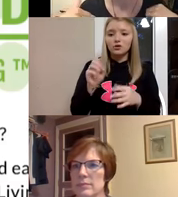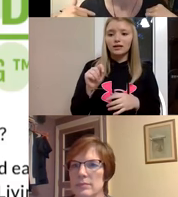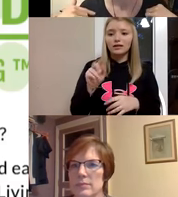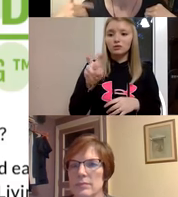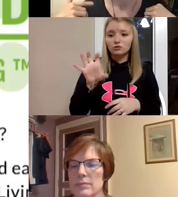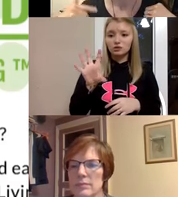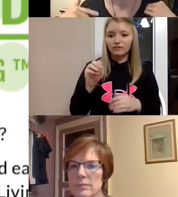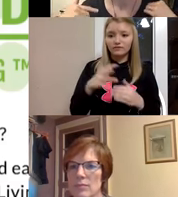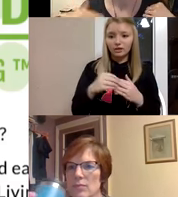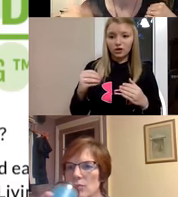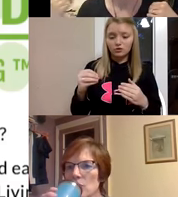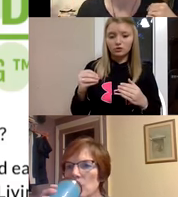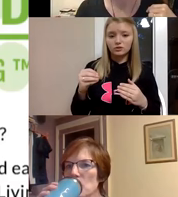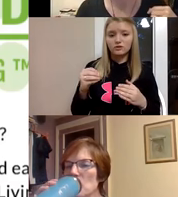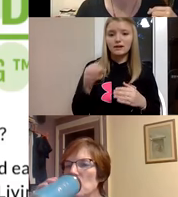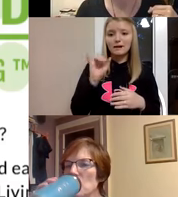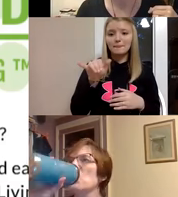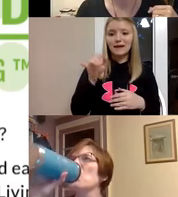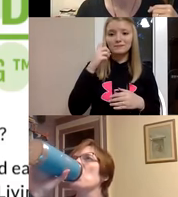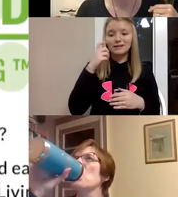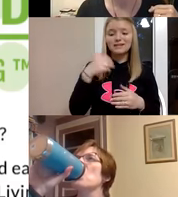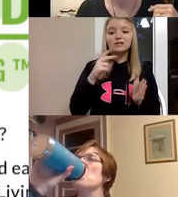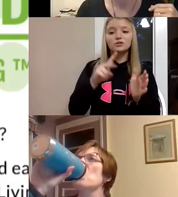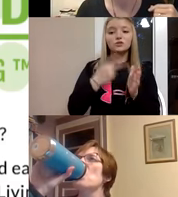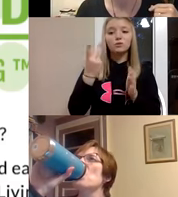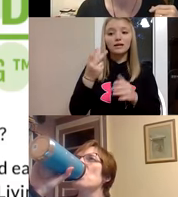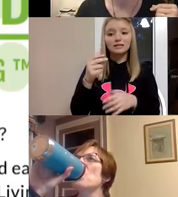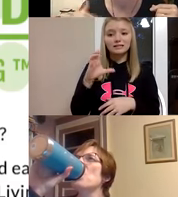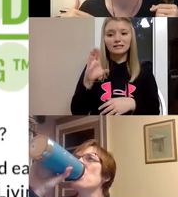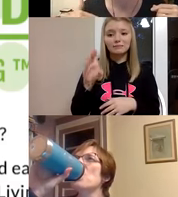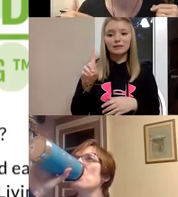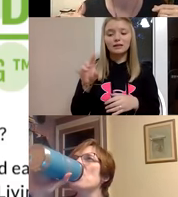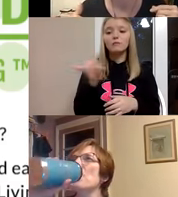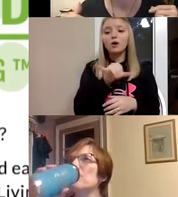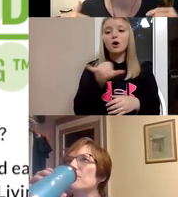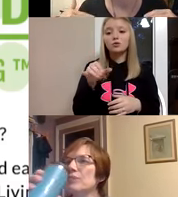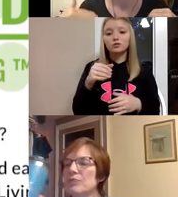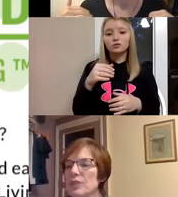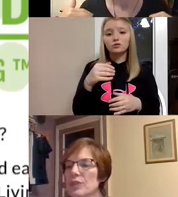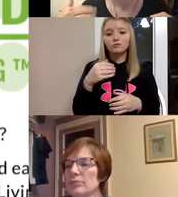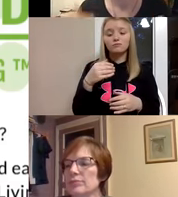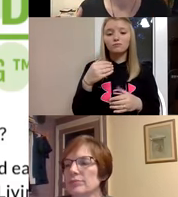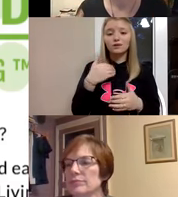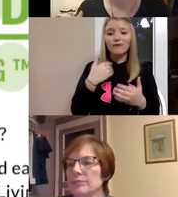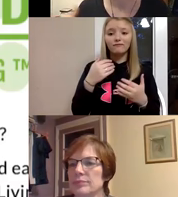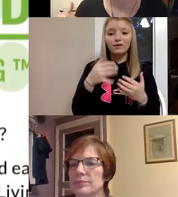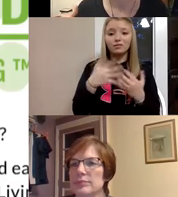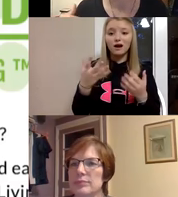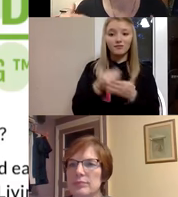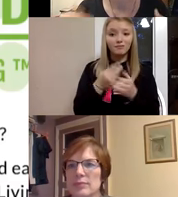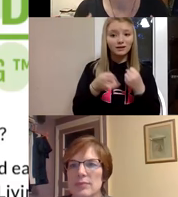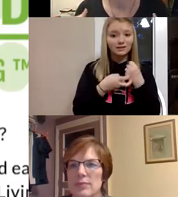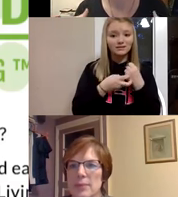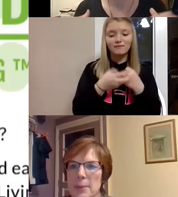$250. And that is because it has twice the CBD, but it also has the savings that you're getting. And it also comes with the